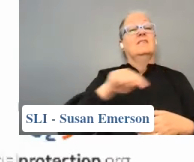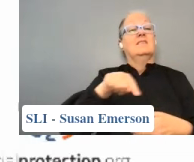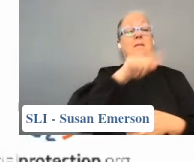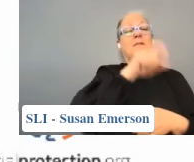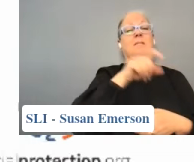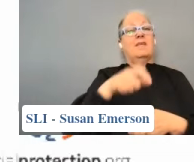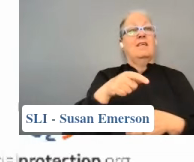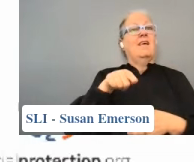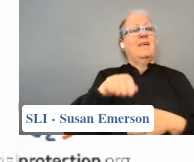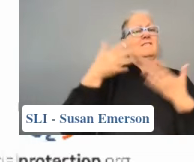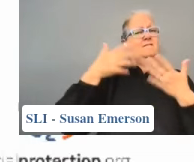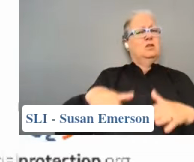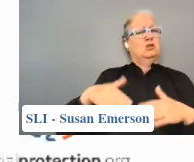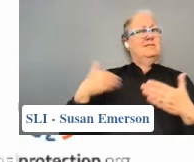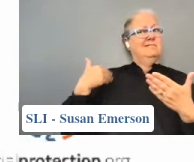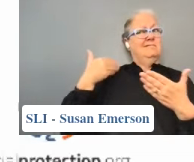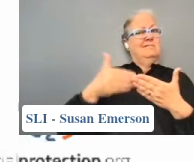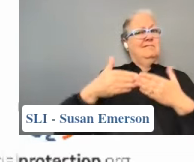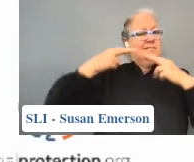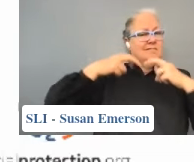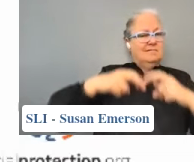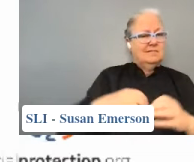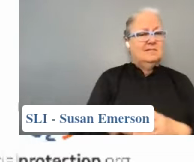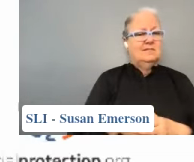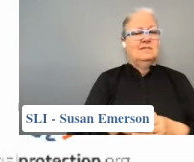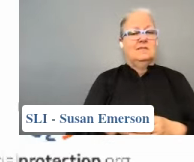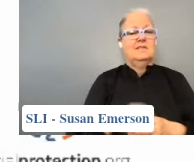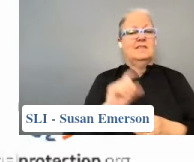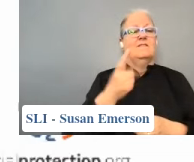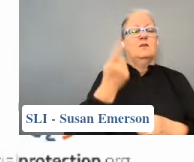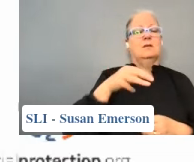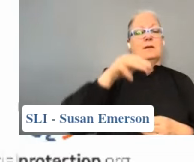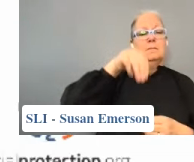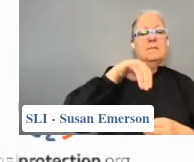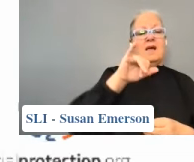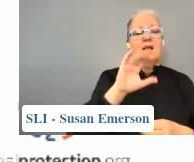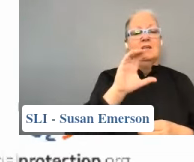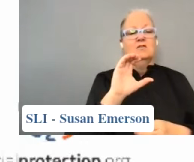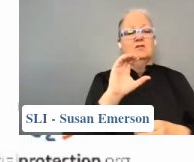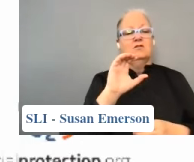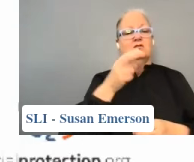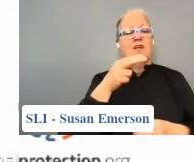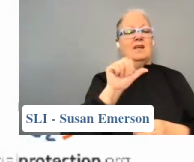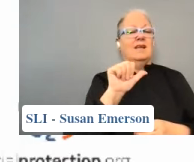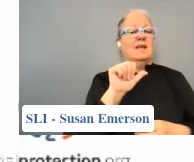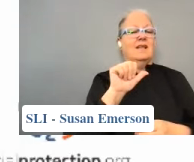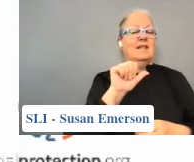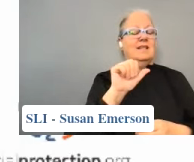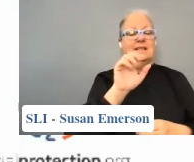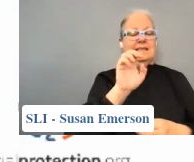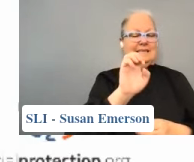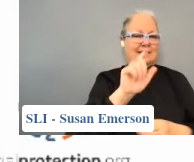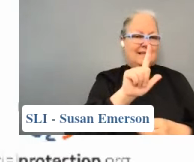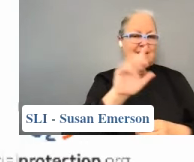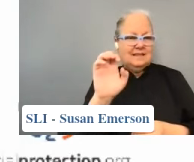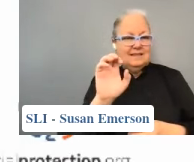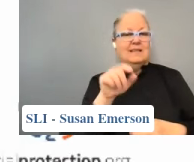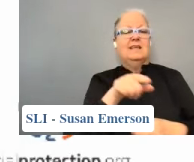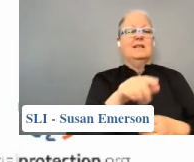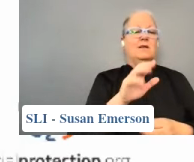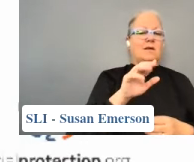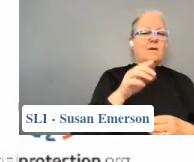space. Michele Robinson is the Director of Evidence to Action at ANROWS, and Michele will speak to us about the latest